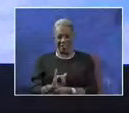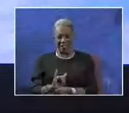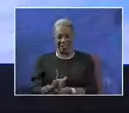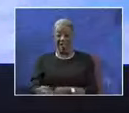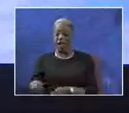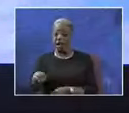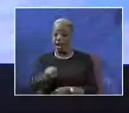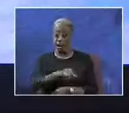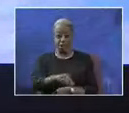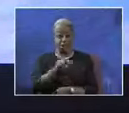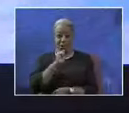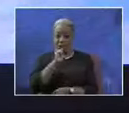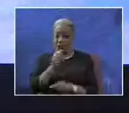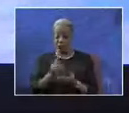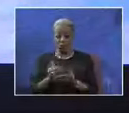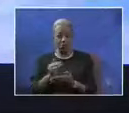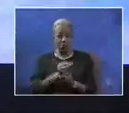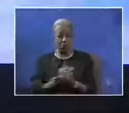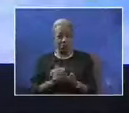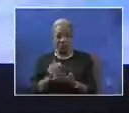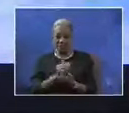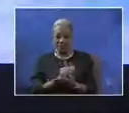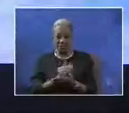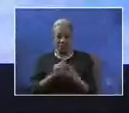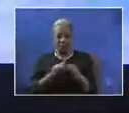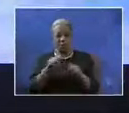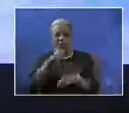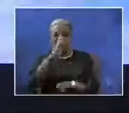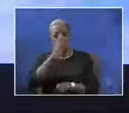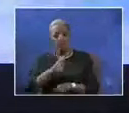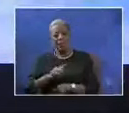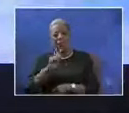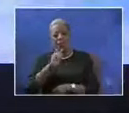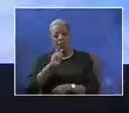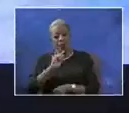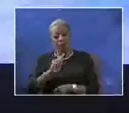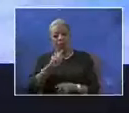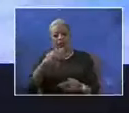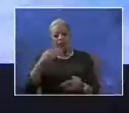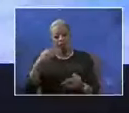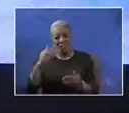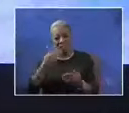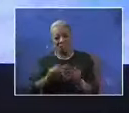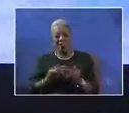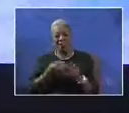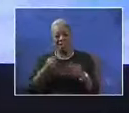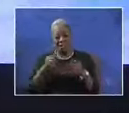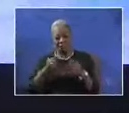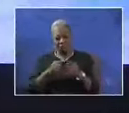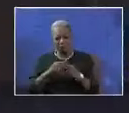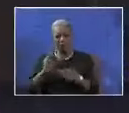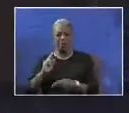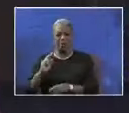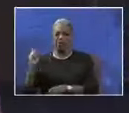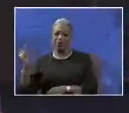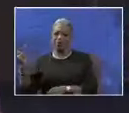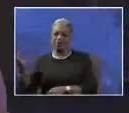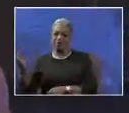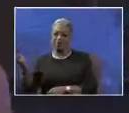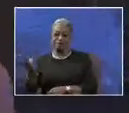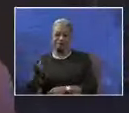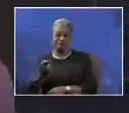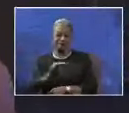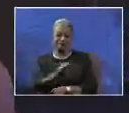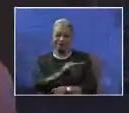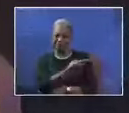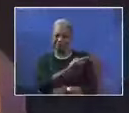you don't deserve it. But yet, God is so good to us. And we